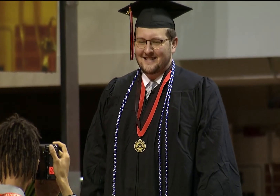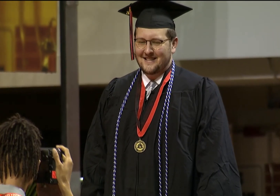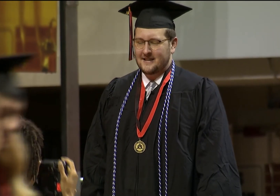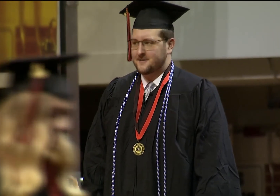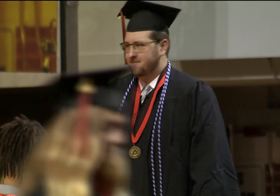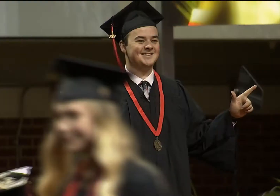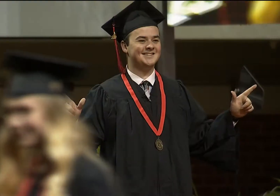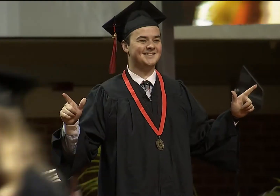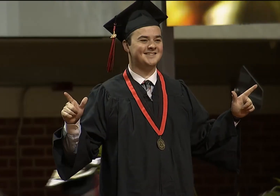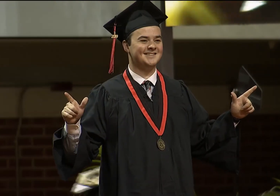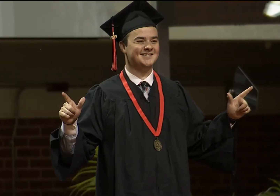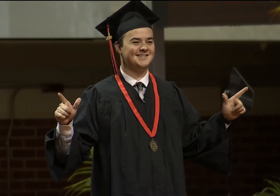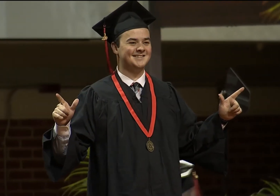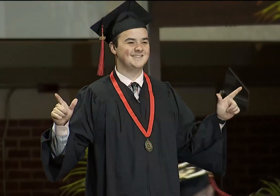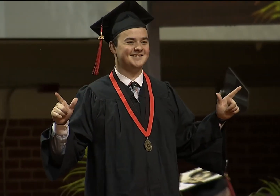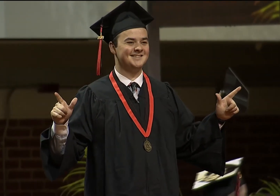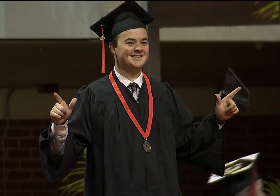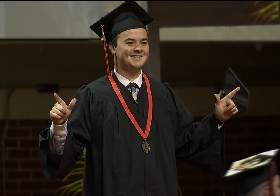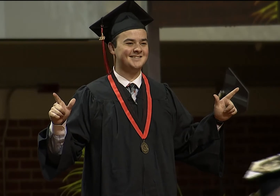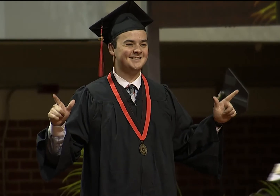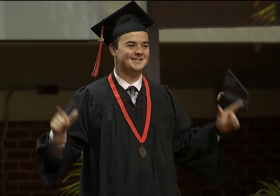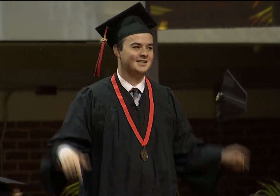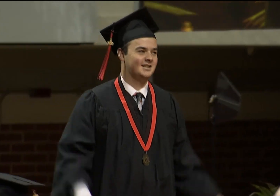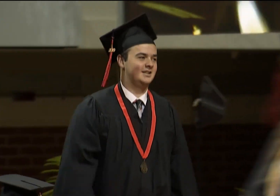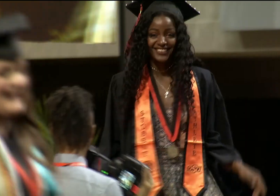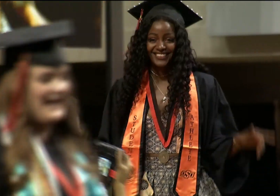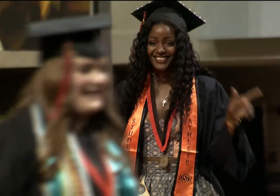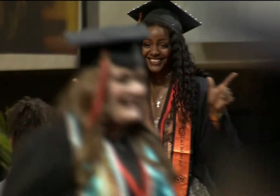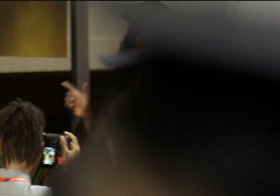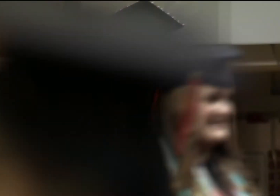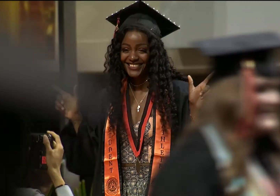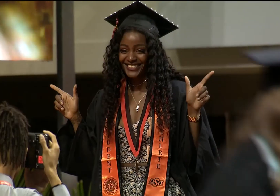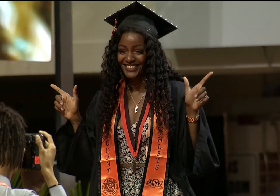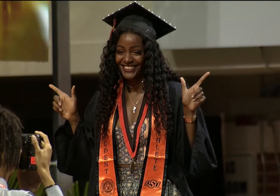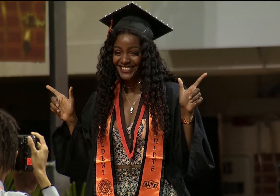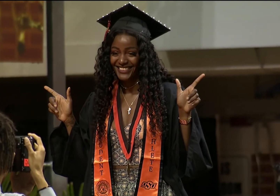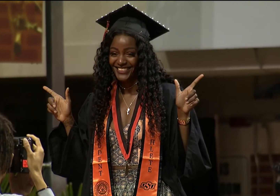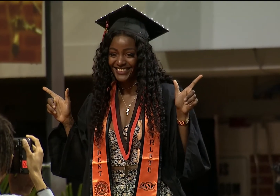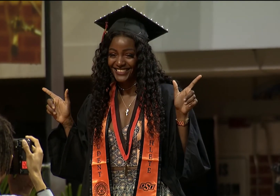Andrew Morris. Caleb Stidley.